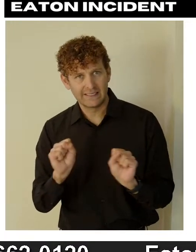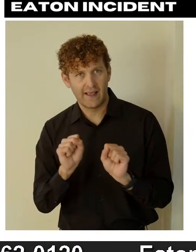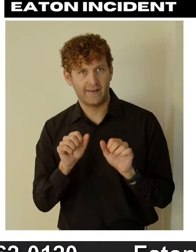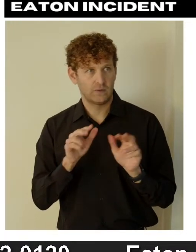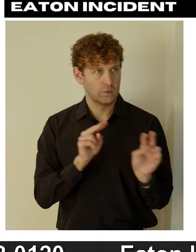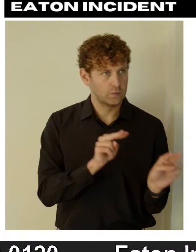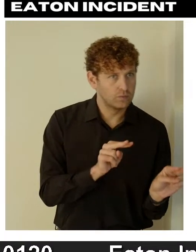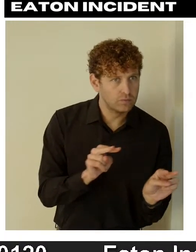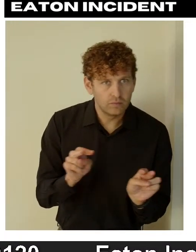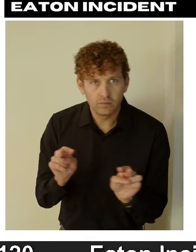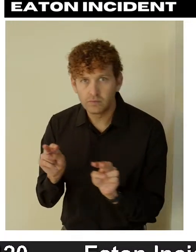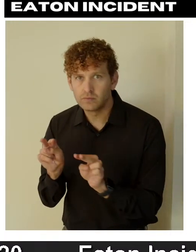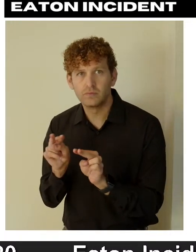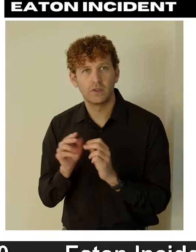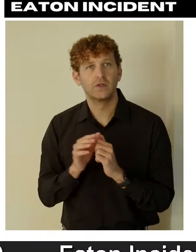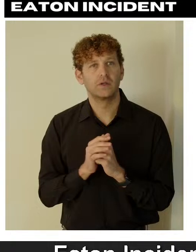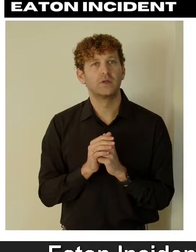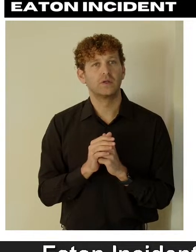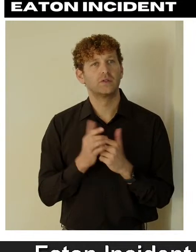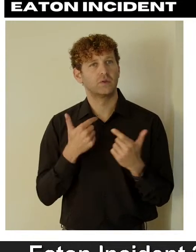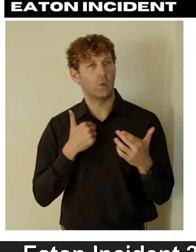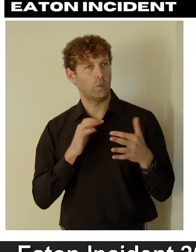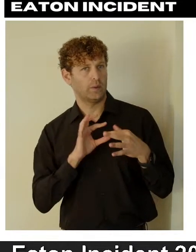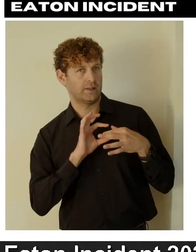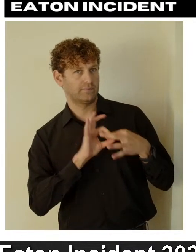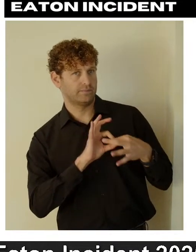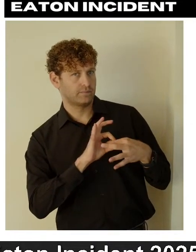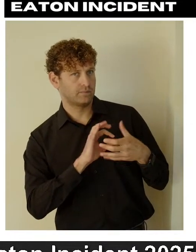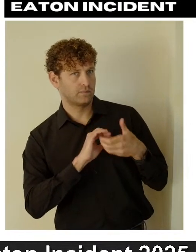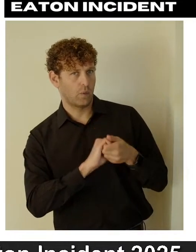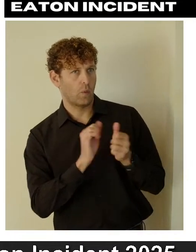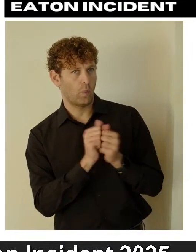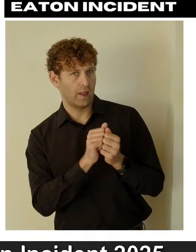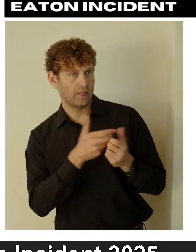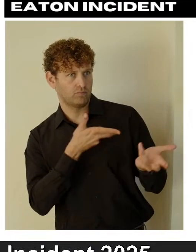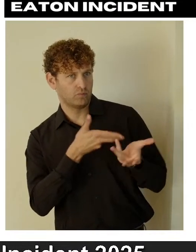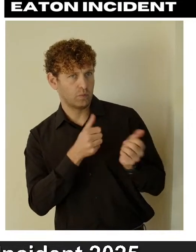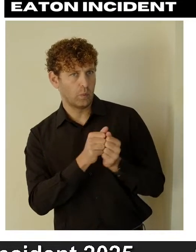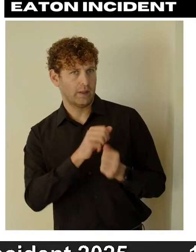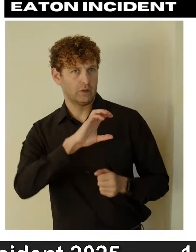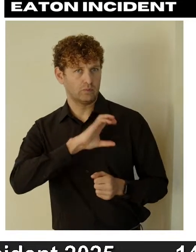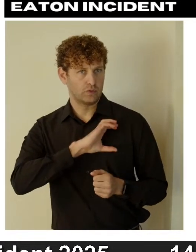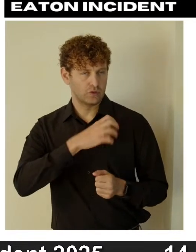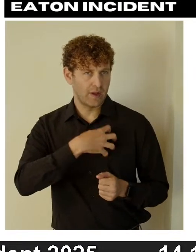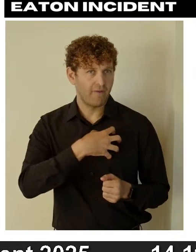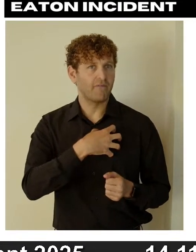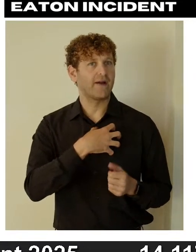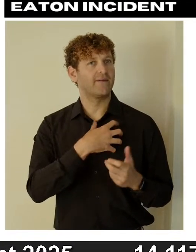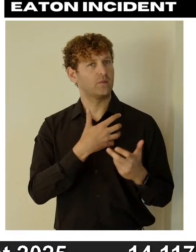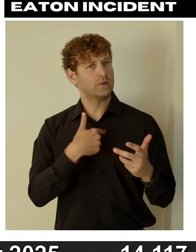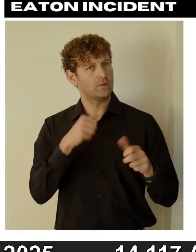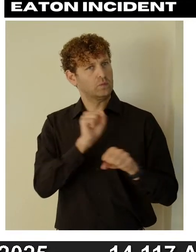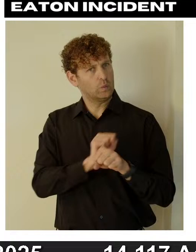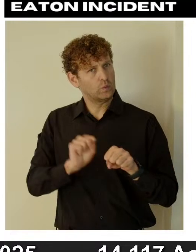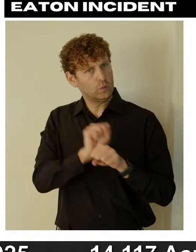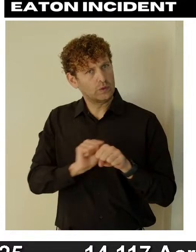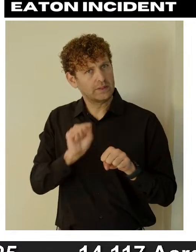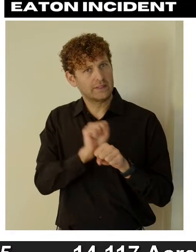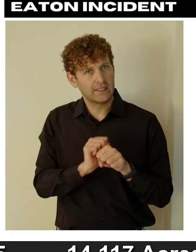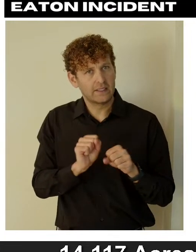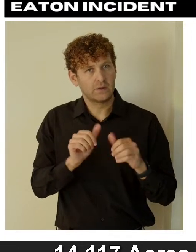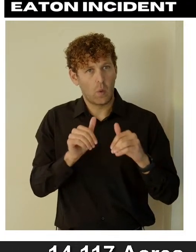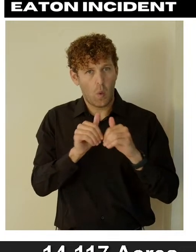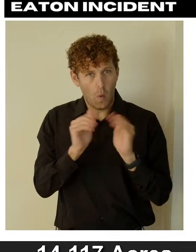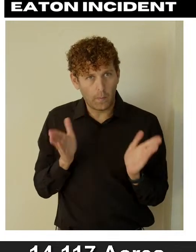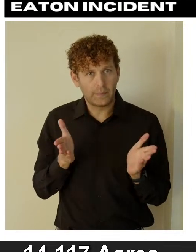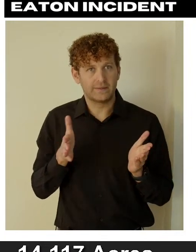with fire and sheriff. We're working to open up the areas that are going to be